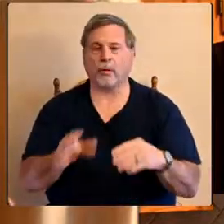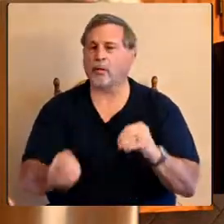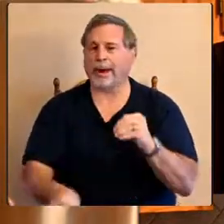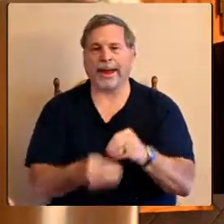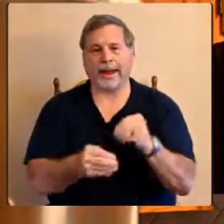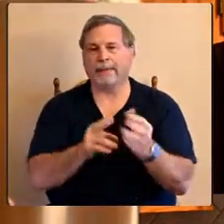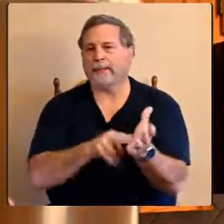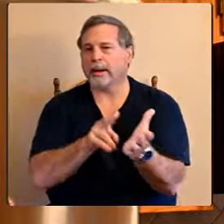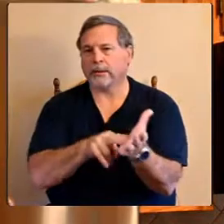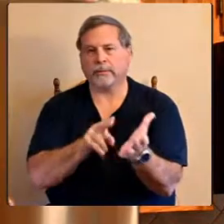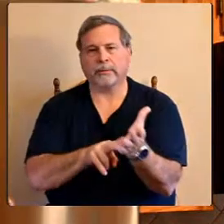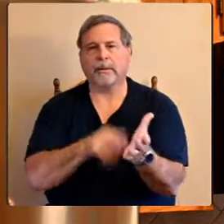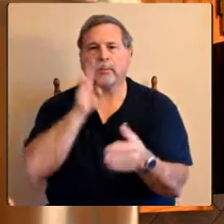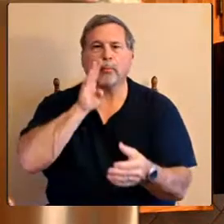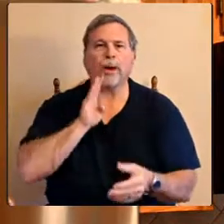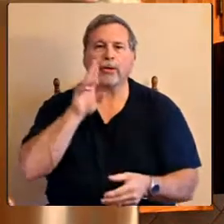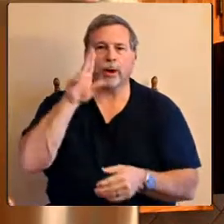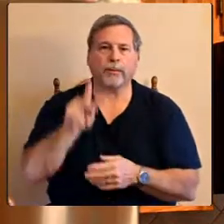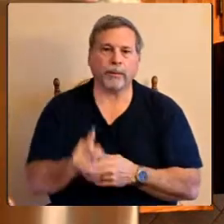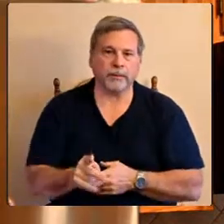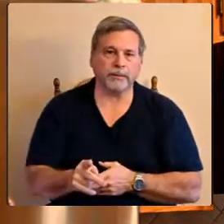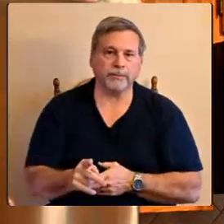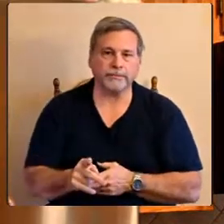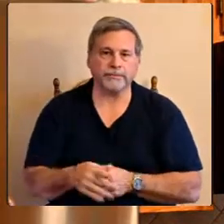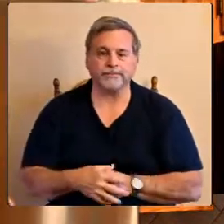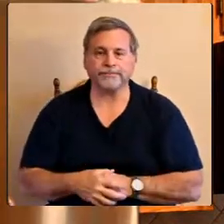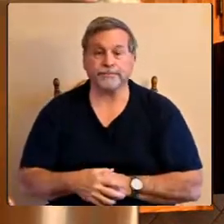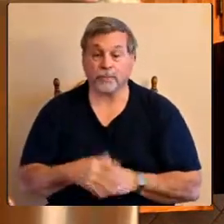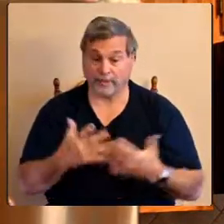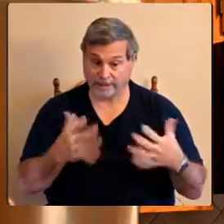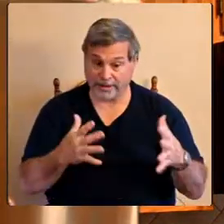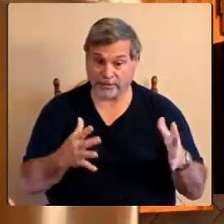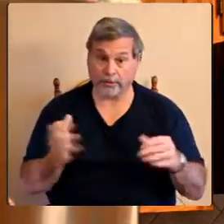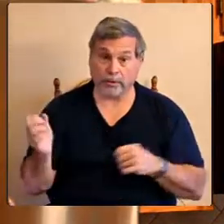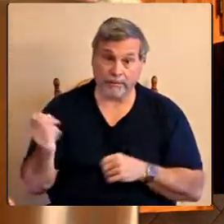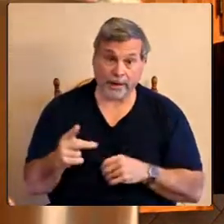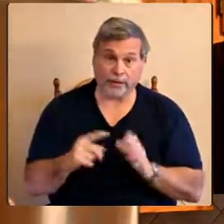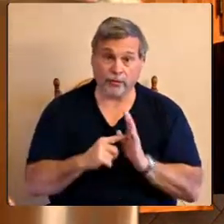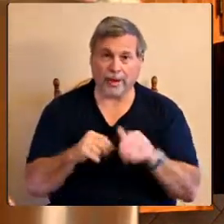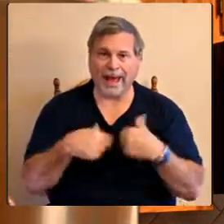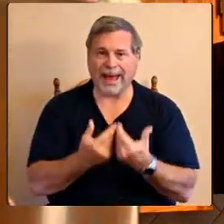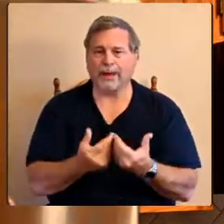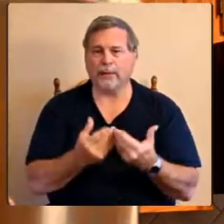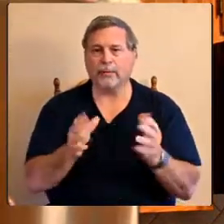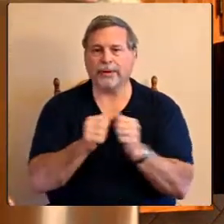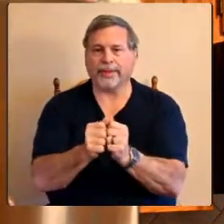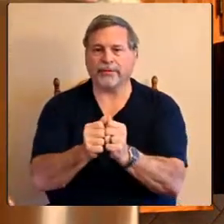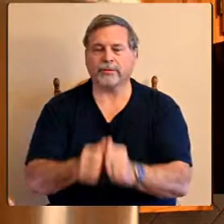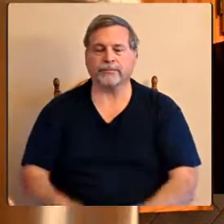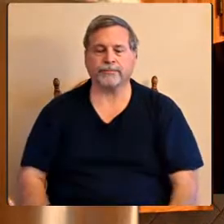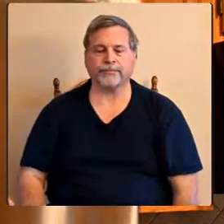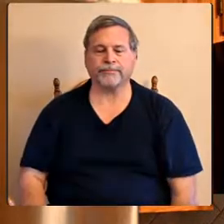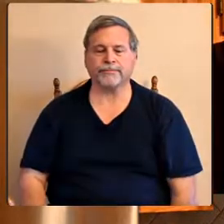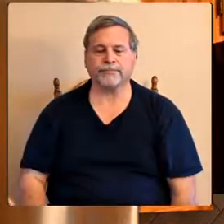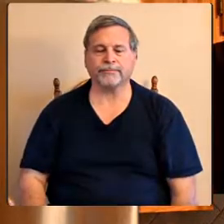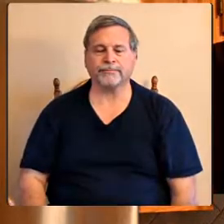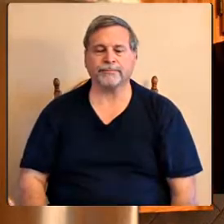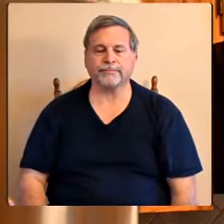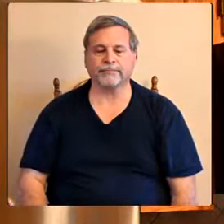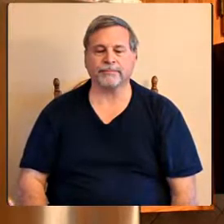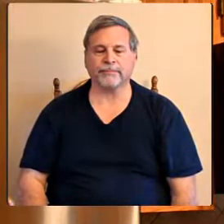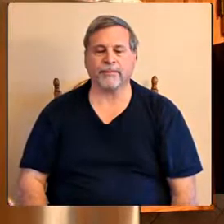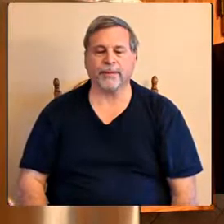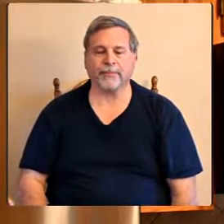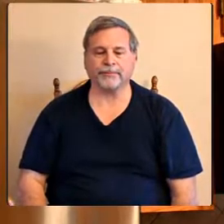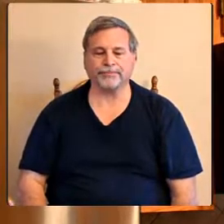add some butter, and then we'll brown that up. As soon as we're done, we'll come back. I'll start showing you how to put this together.